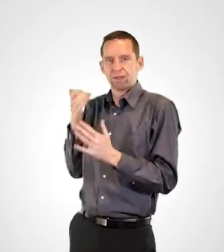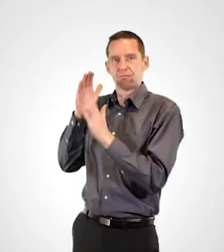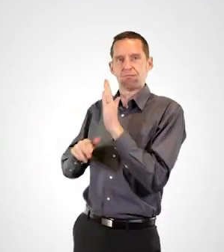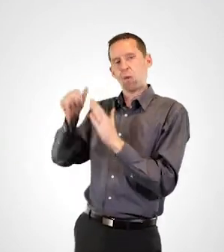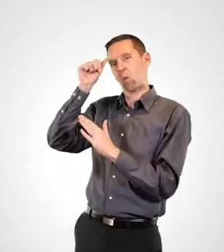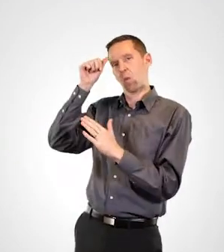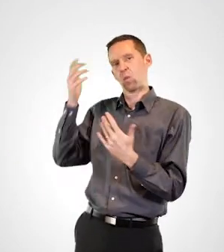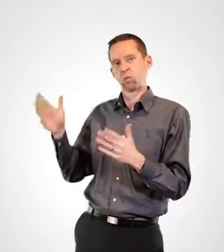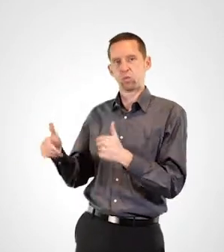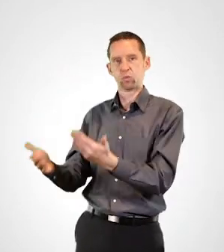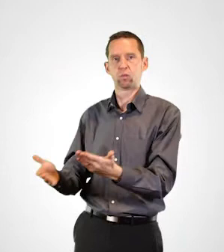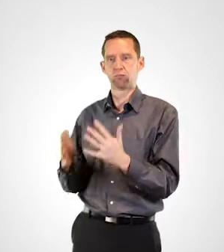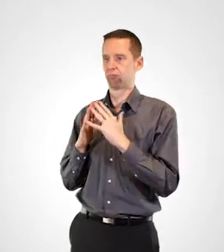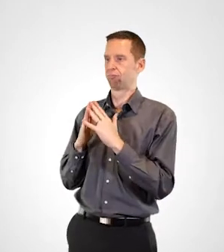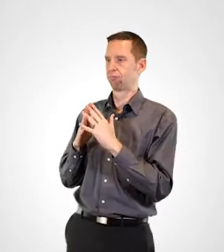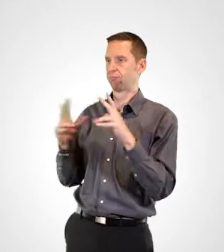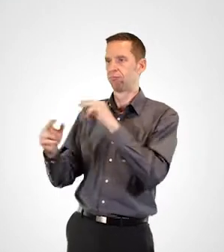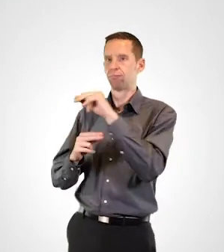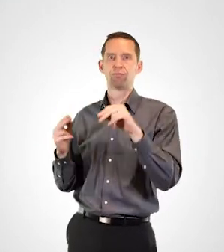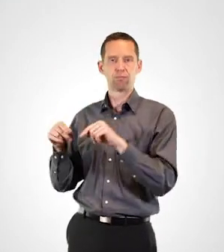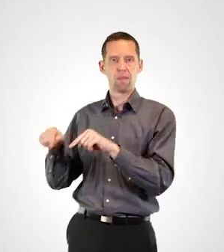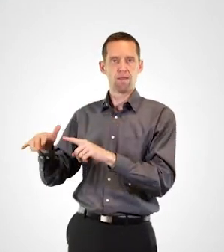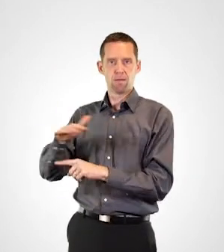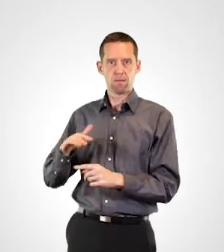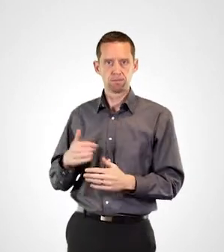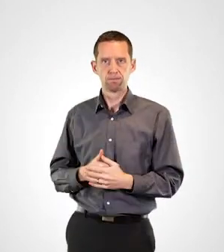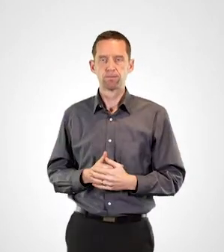for their child, provide rather a very meaningful environment for their